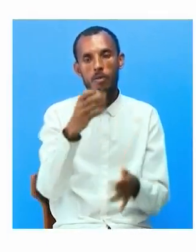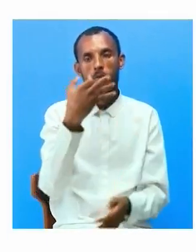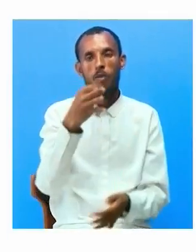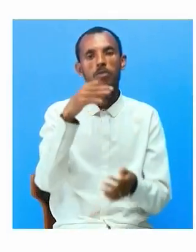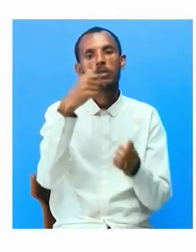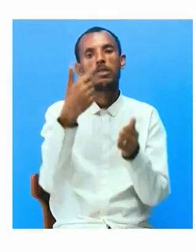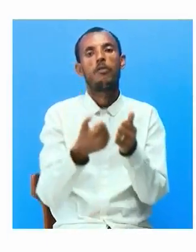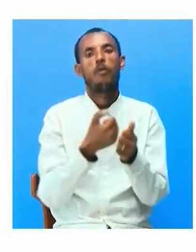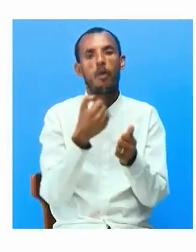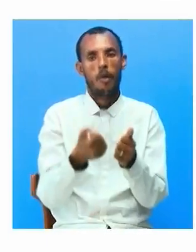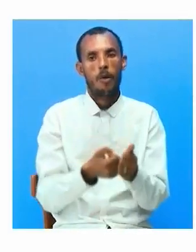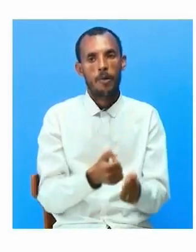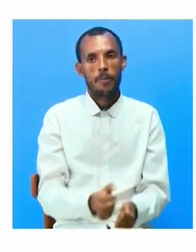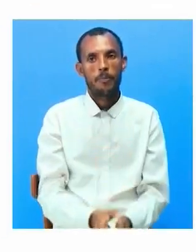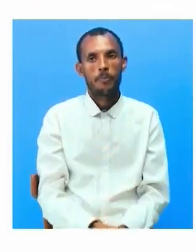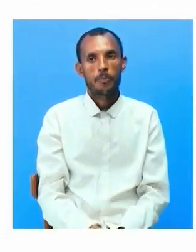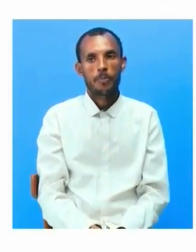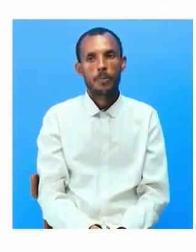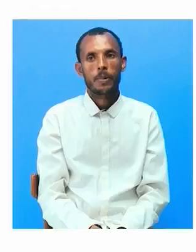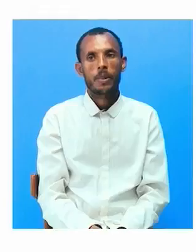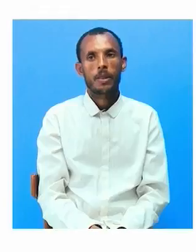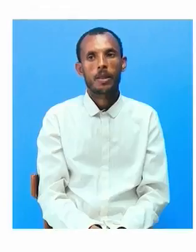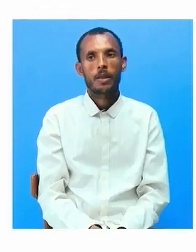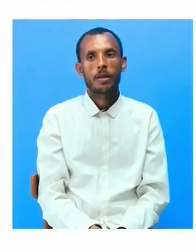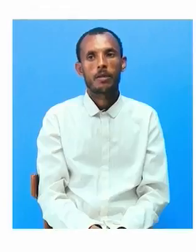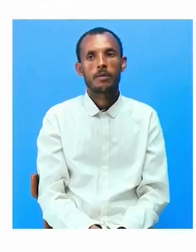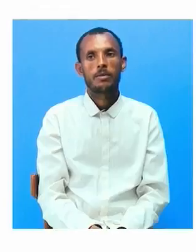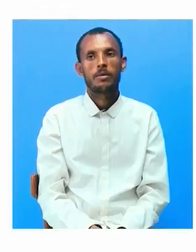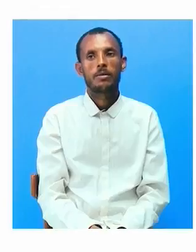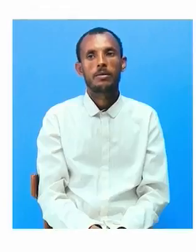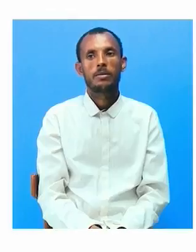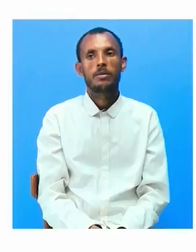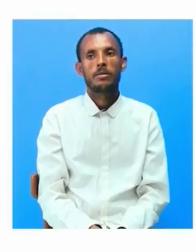product of the following.